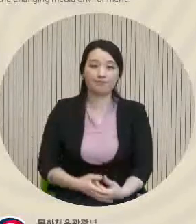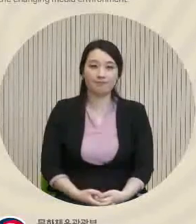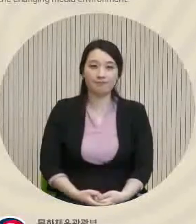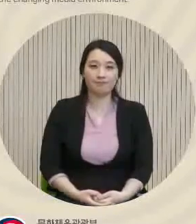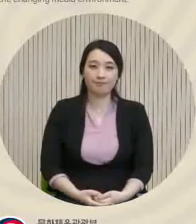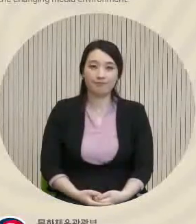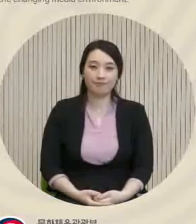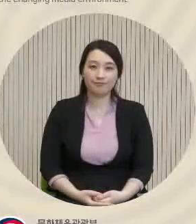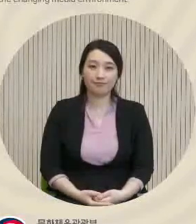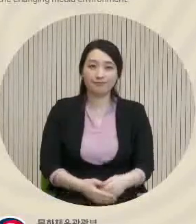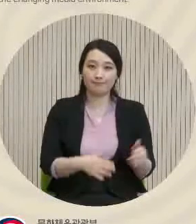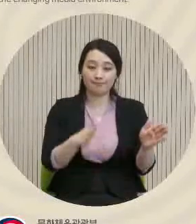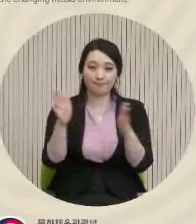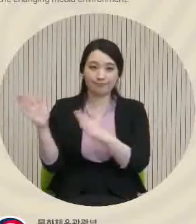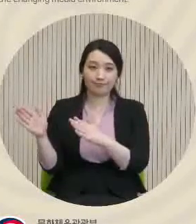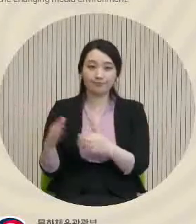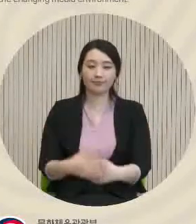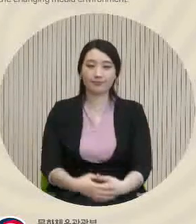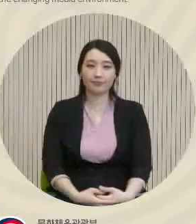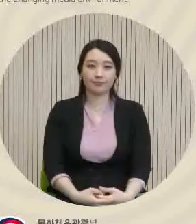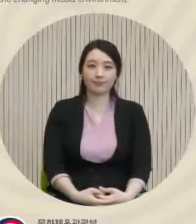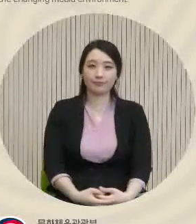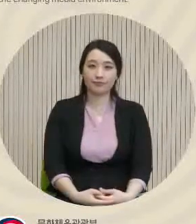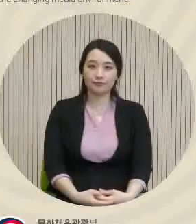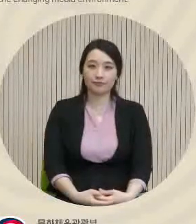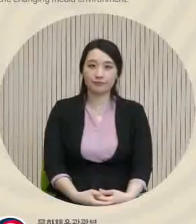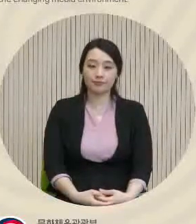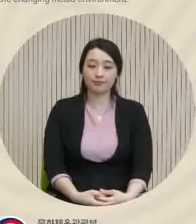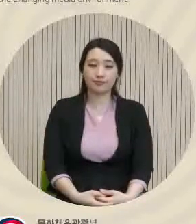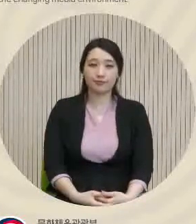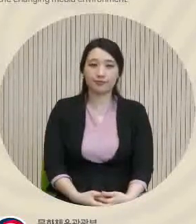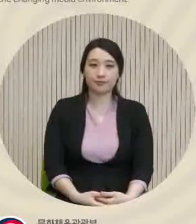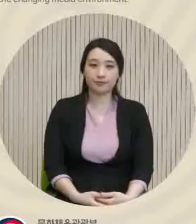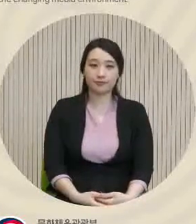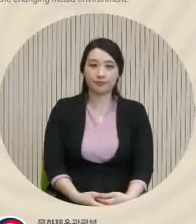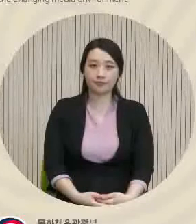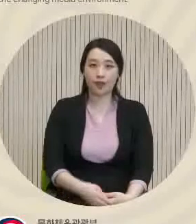are as follows. I will skip this part.